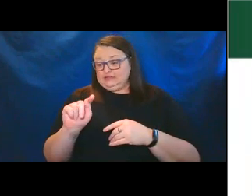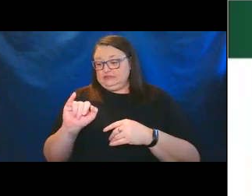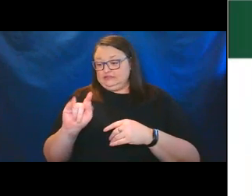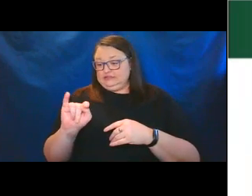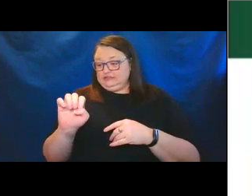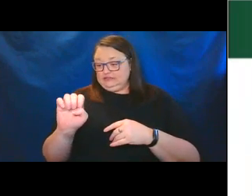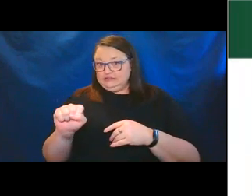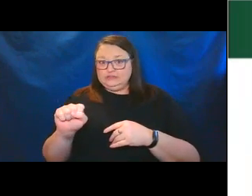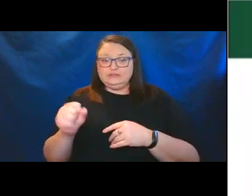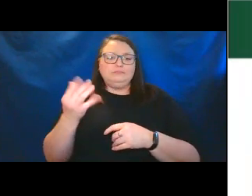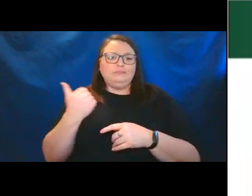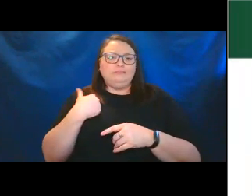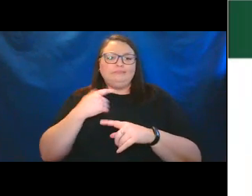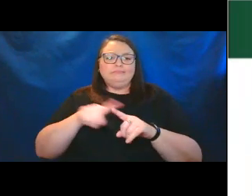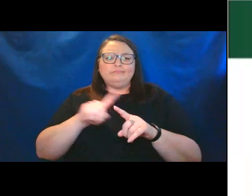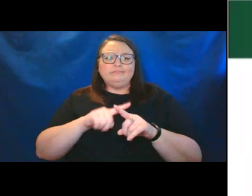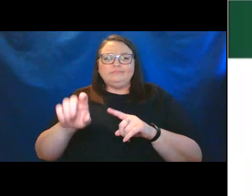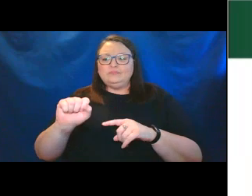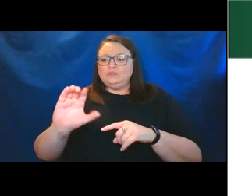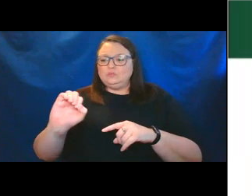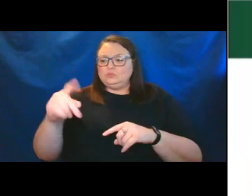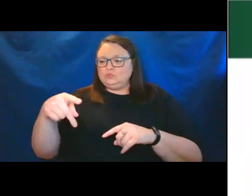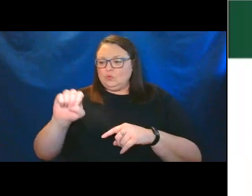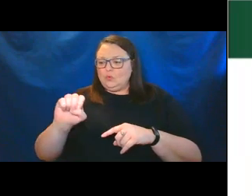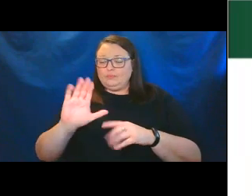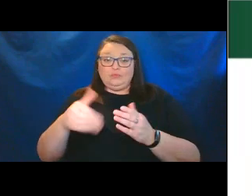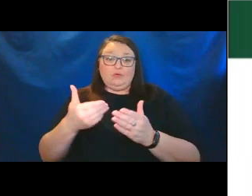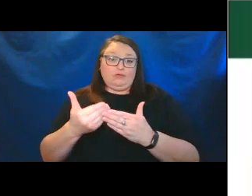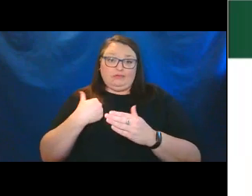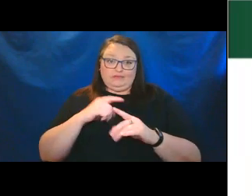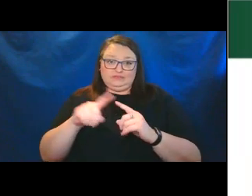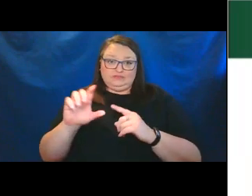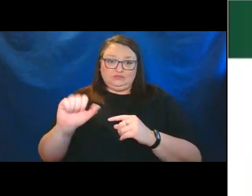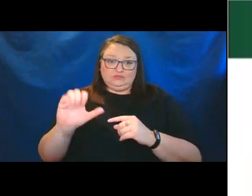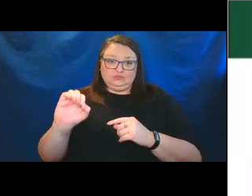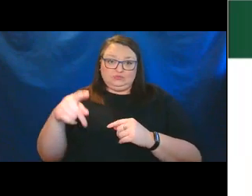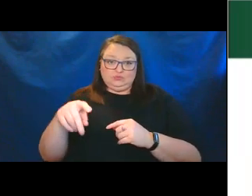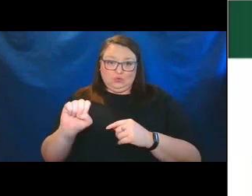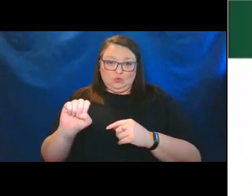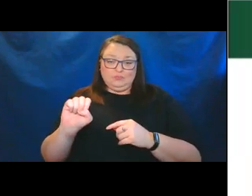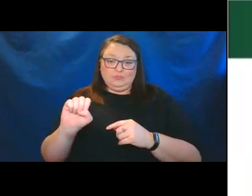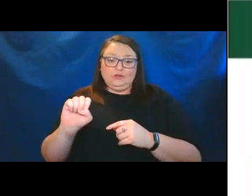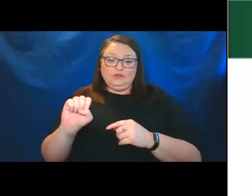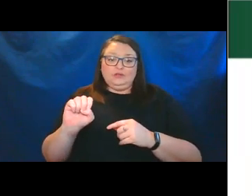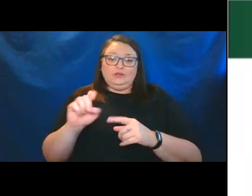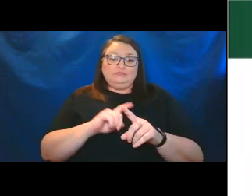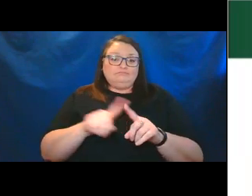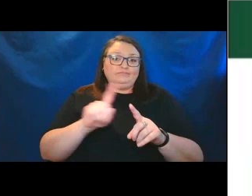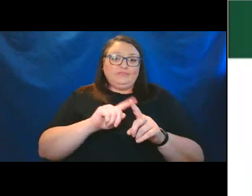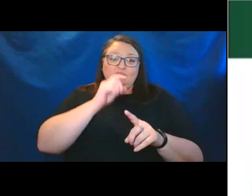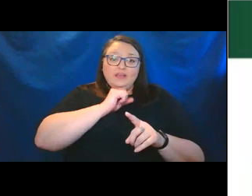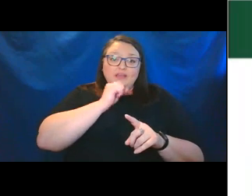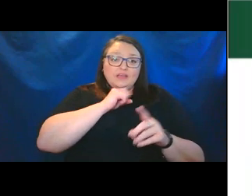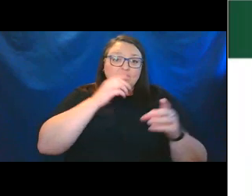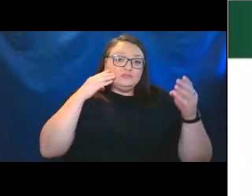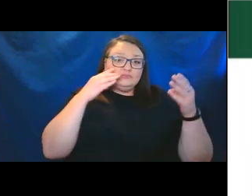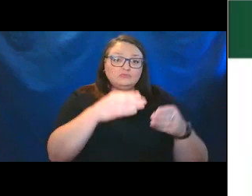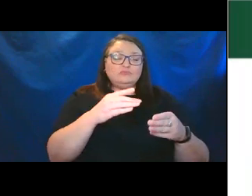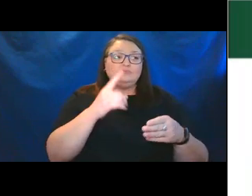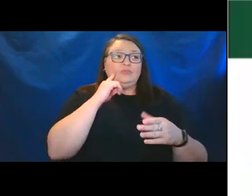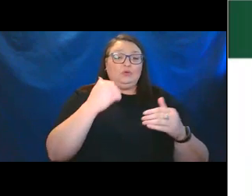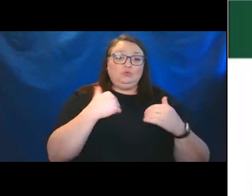different scopes, all have different scopes ranging in age. So think youth development,